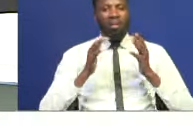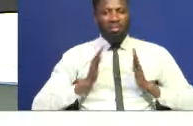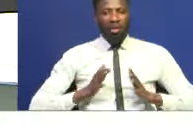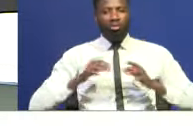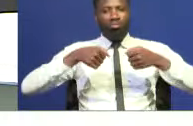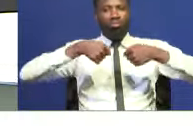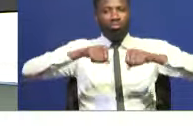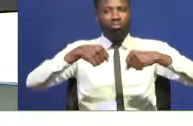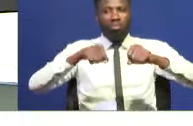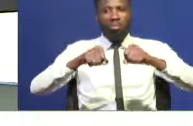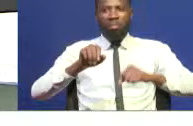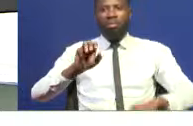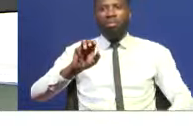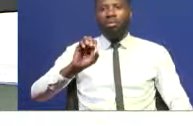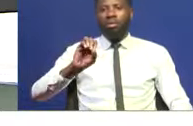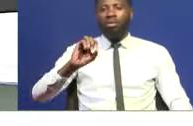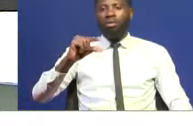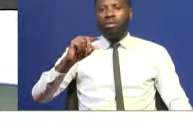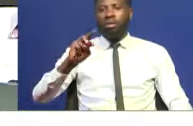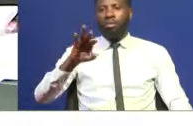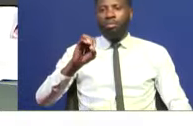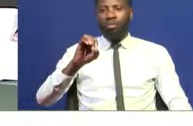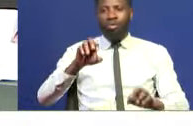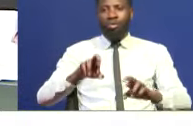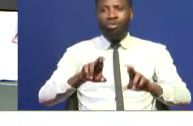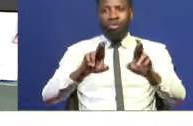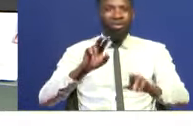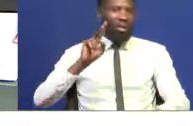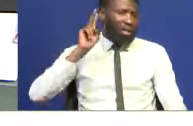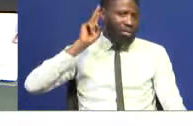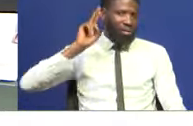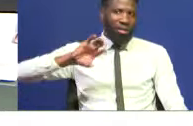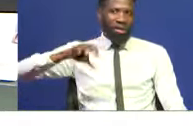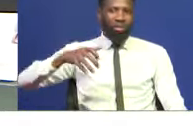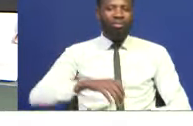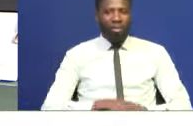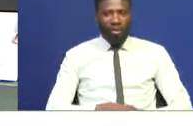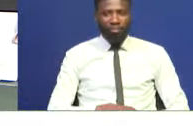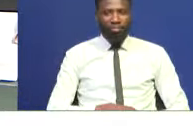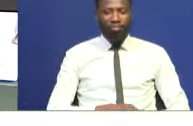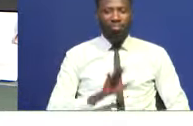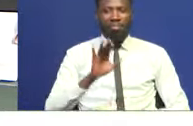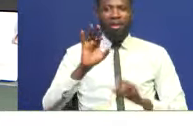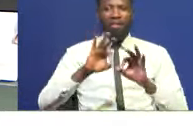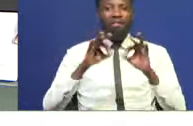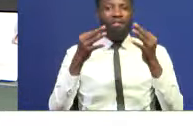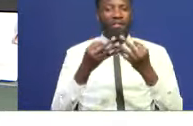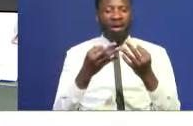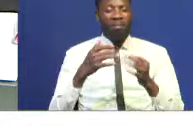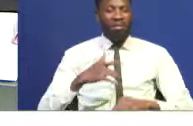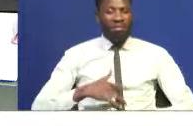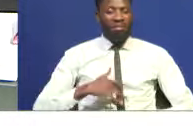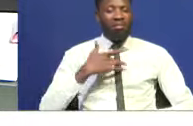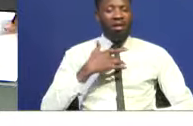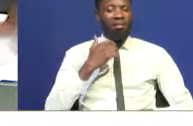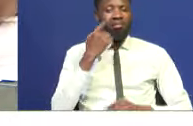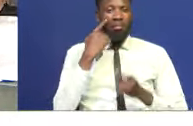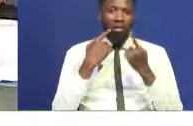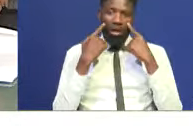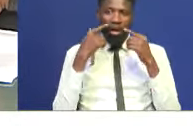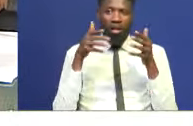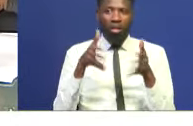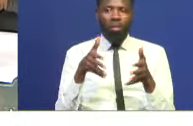along Magonga Ogembo Road, that's in Kisii County, plunging his family into mourning almost immediately